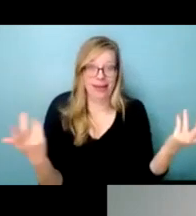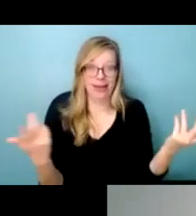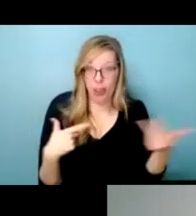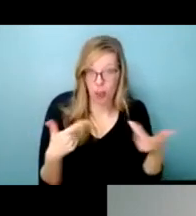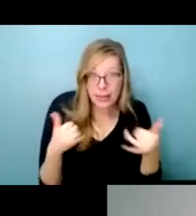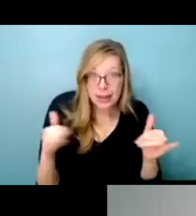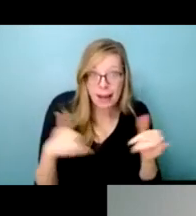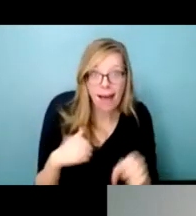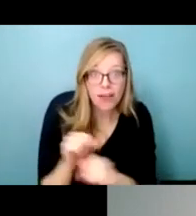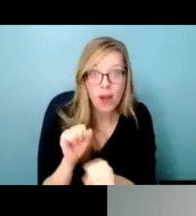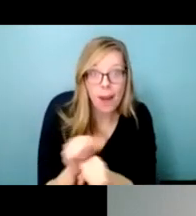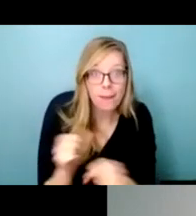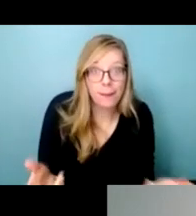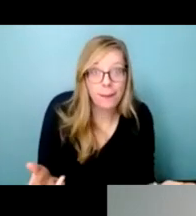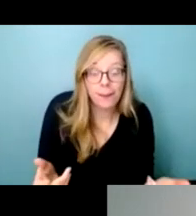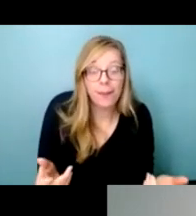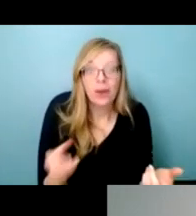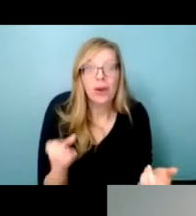job?